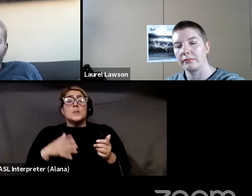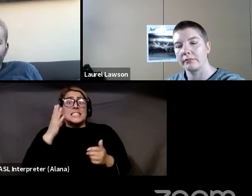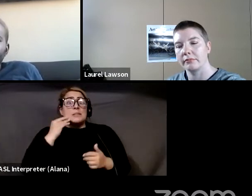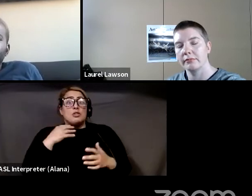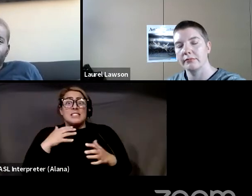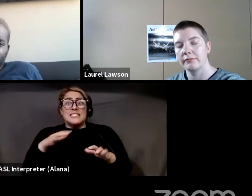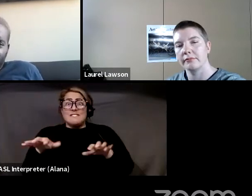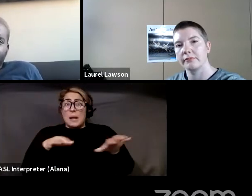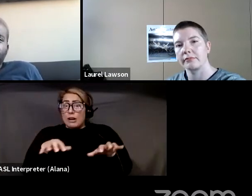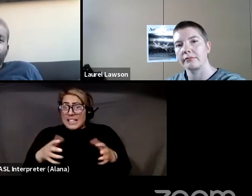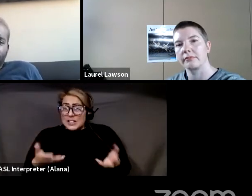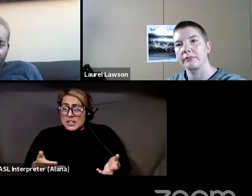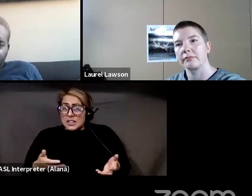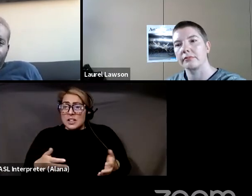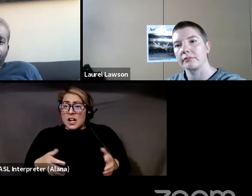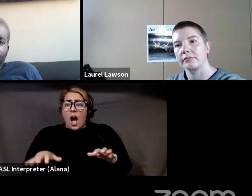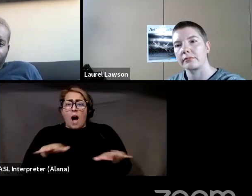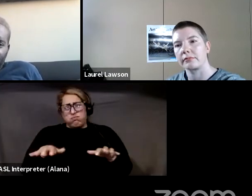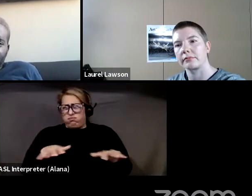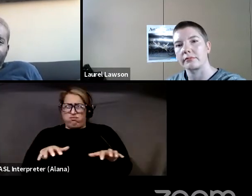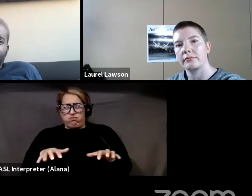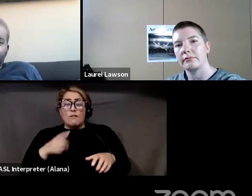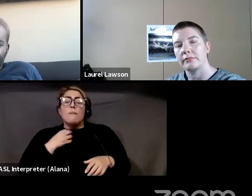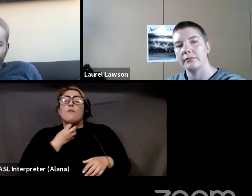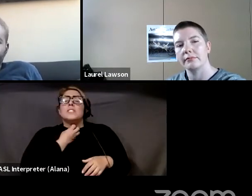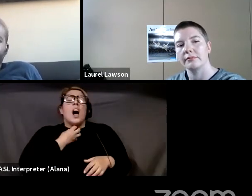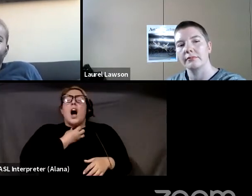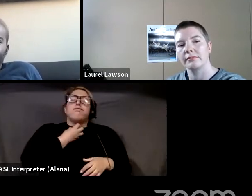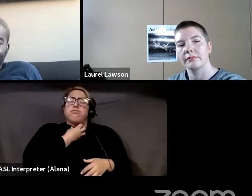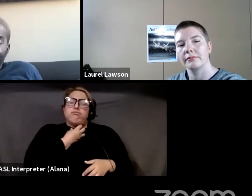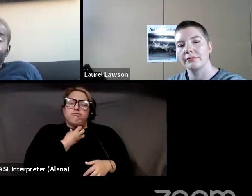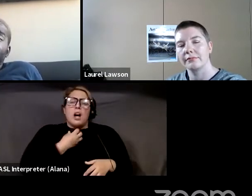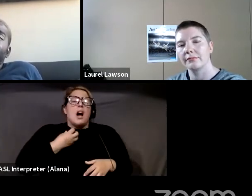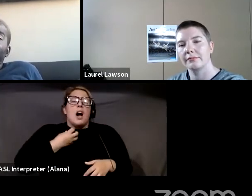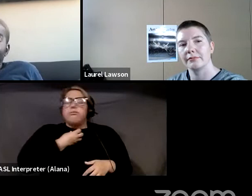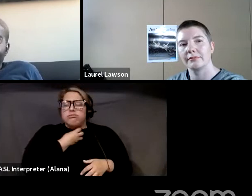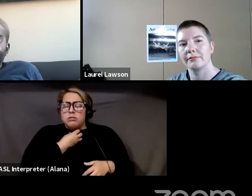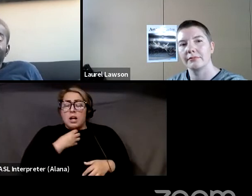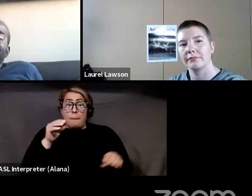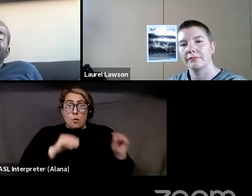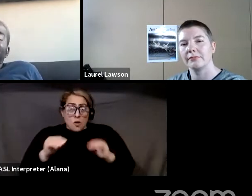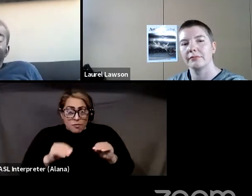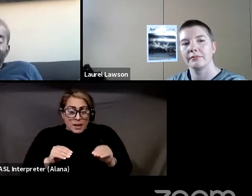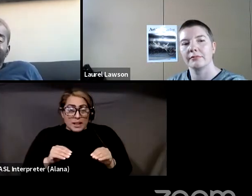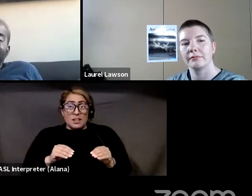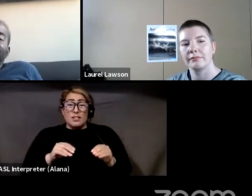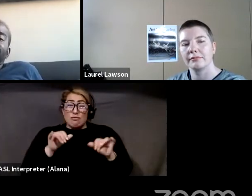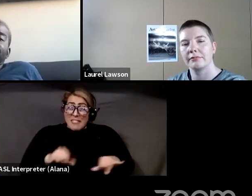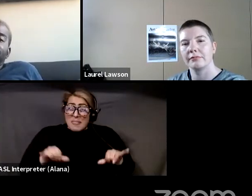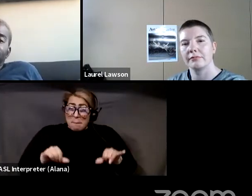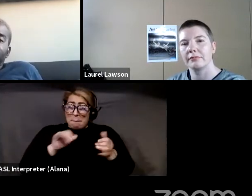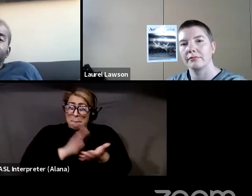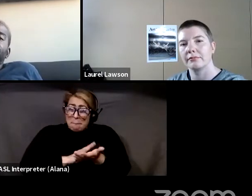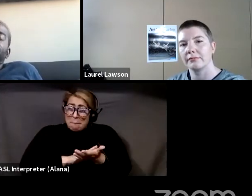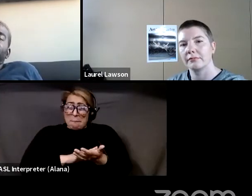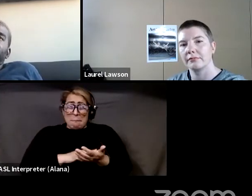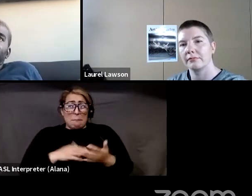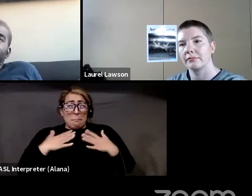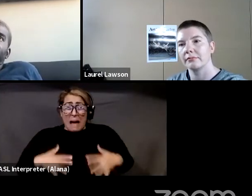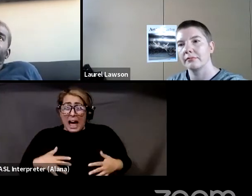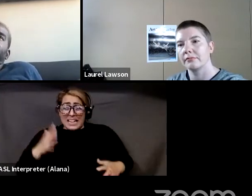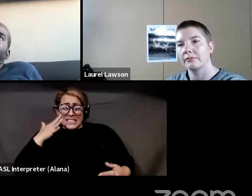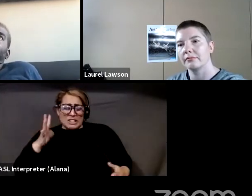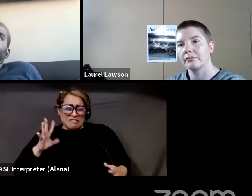vibrations like of the voice, like of movement, like rhythm, sounds, body